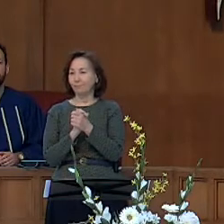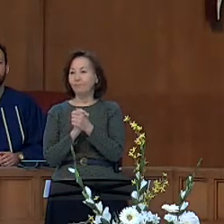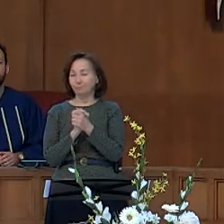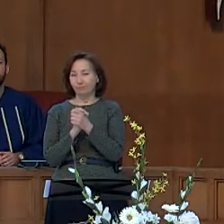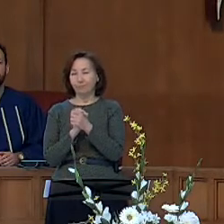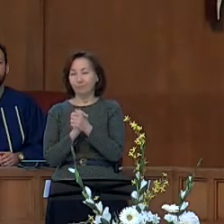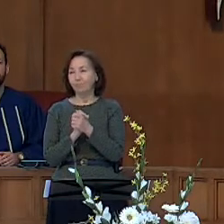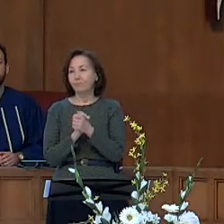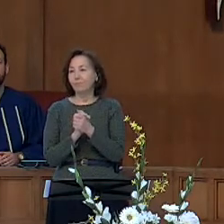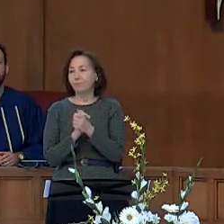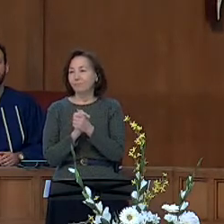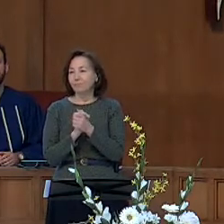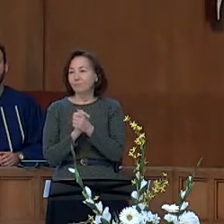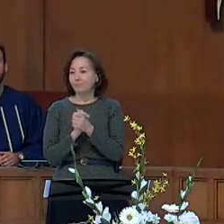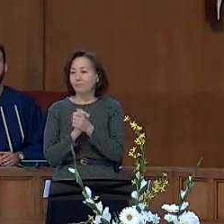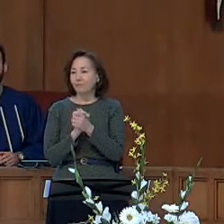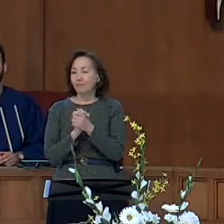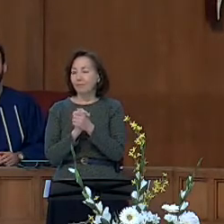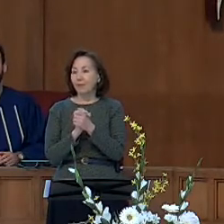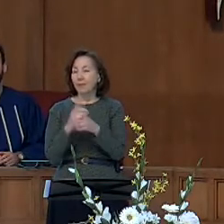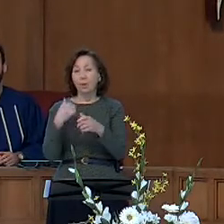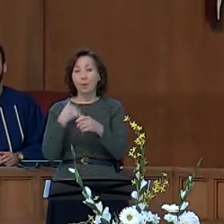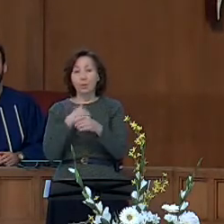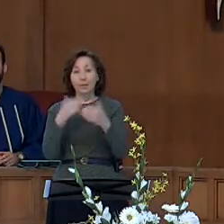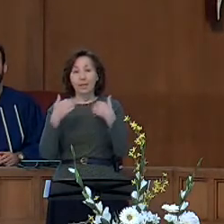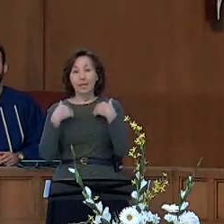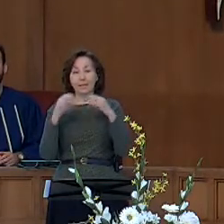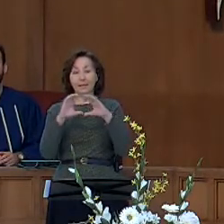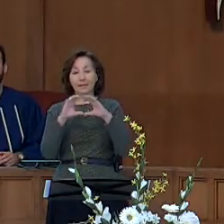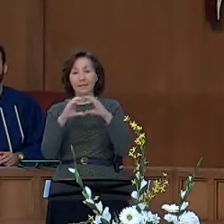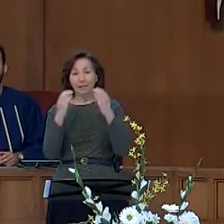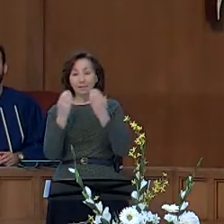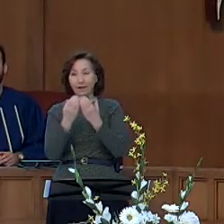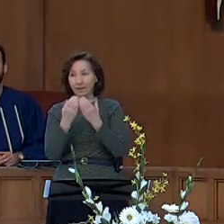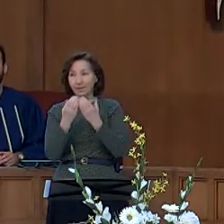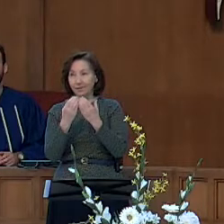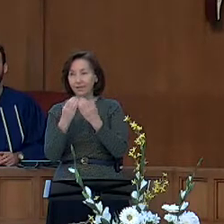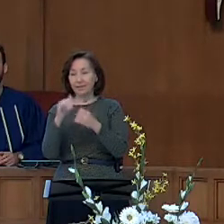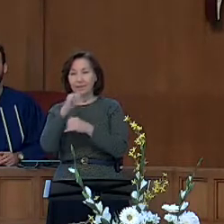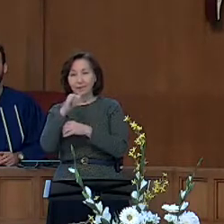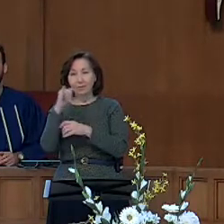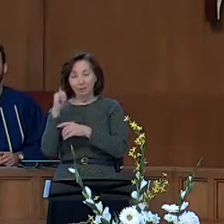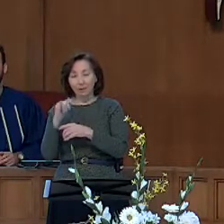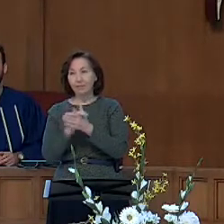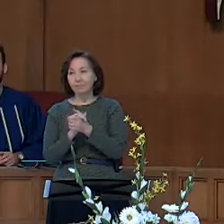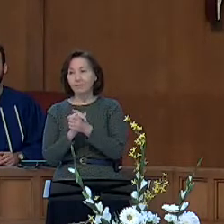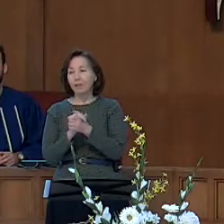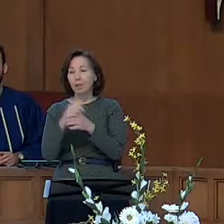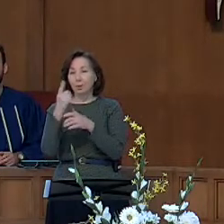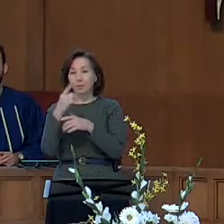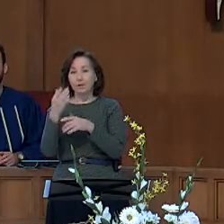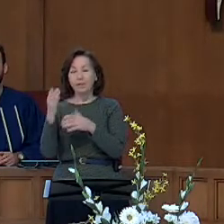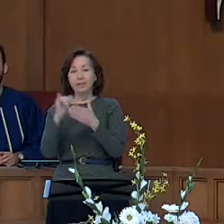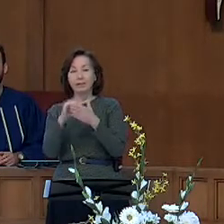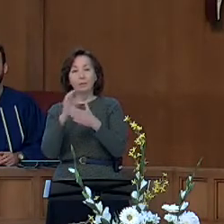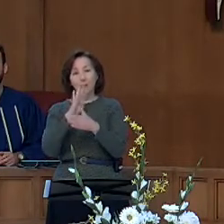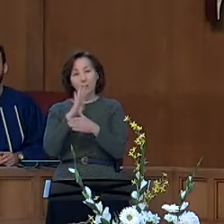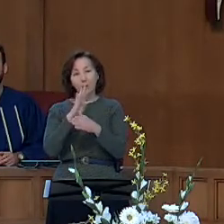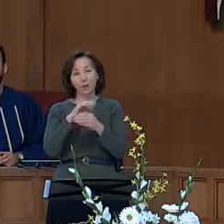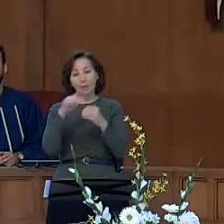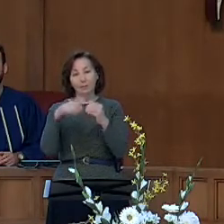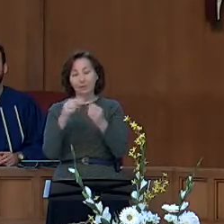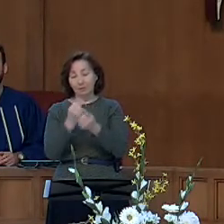All right. I like hearing that. We had class together on yesterday. It's always good. You know, that's one of those things we talked about, Let's Talk